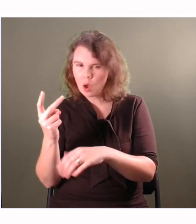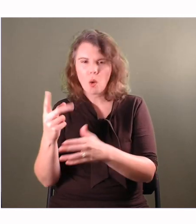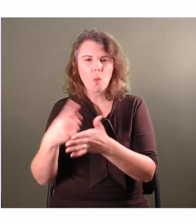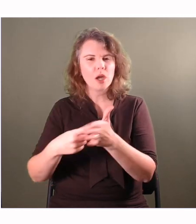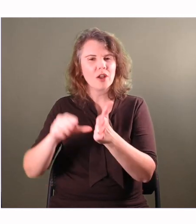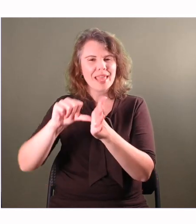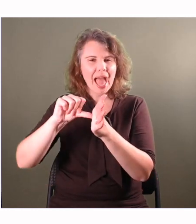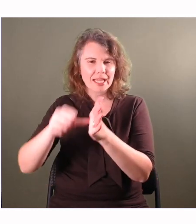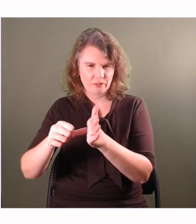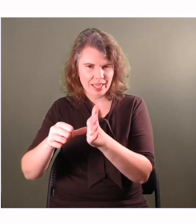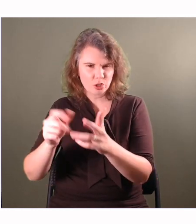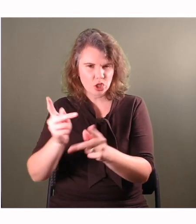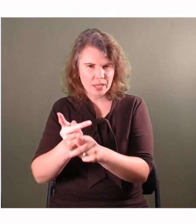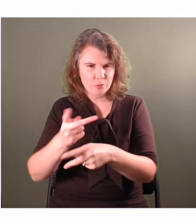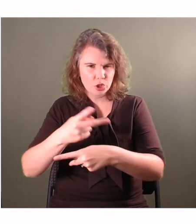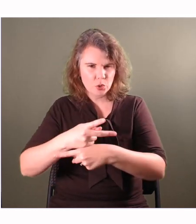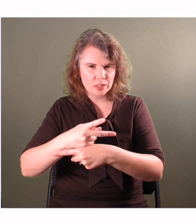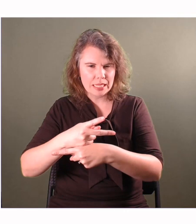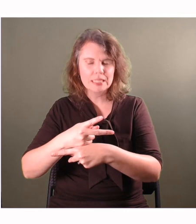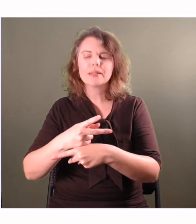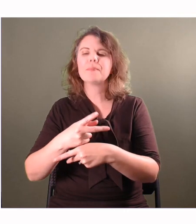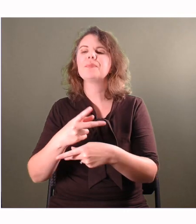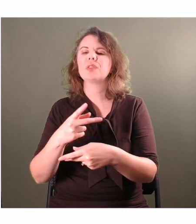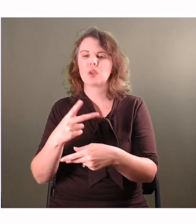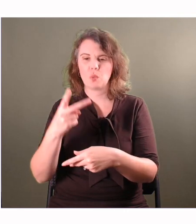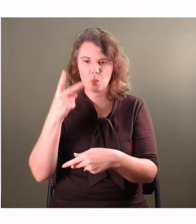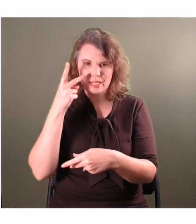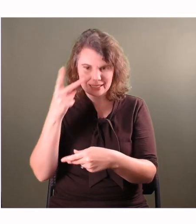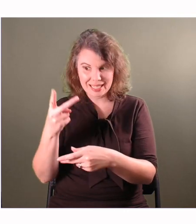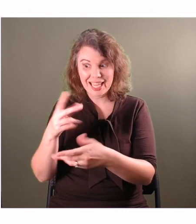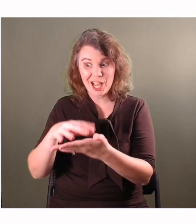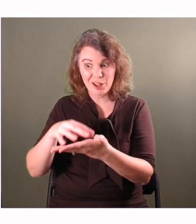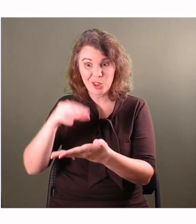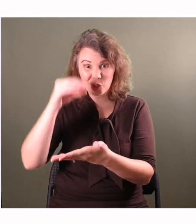the activations that it produces, what you see is it